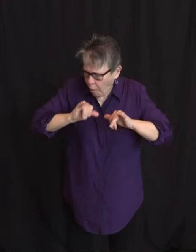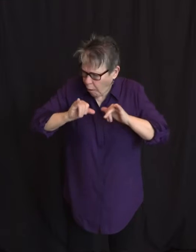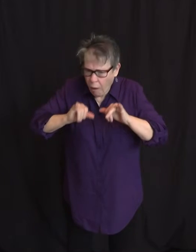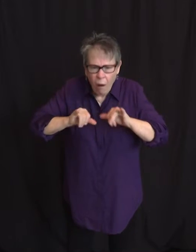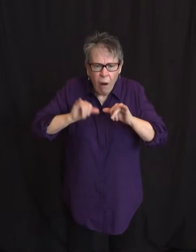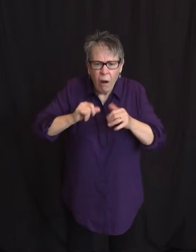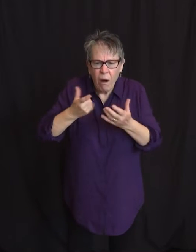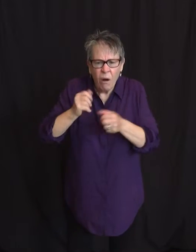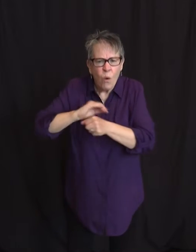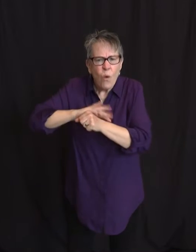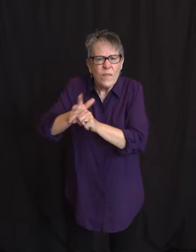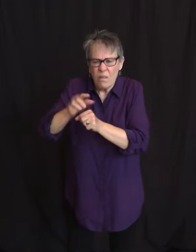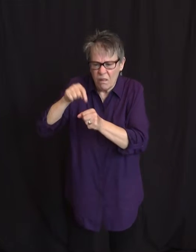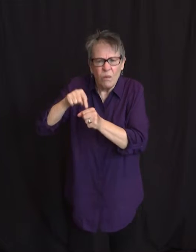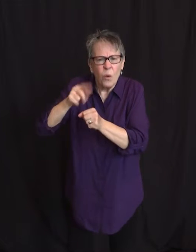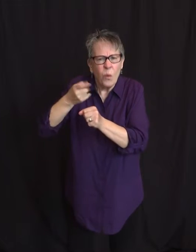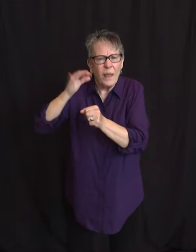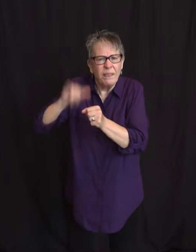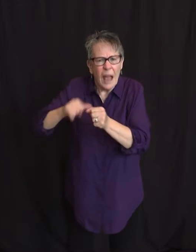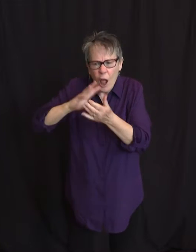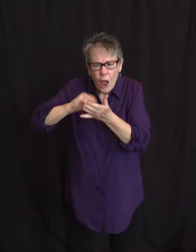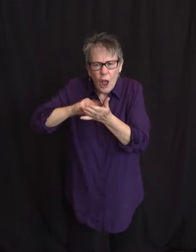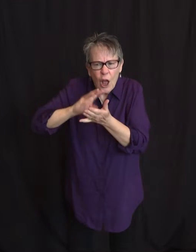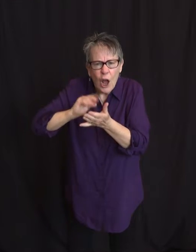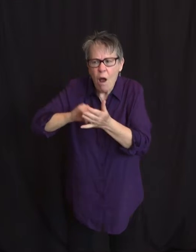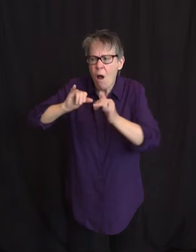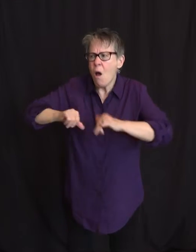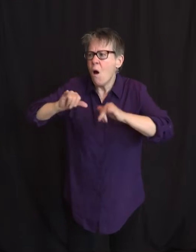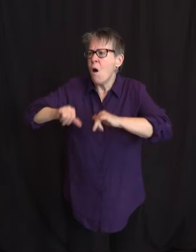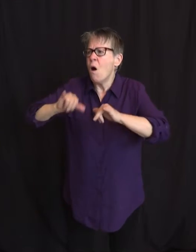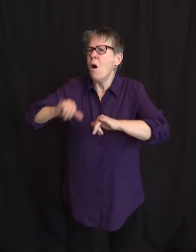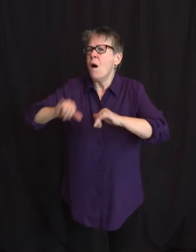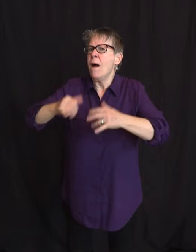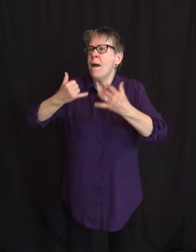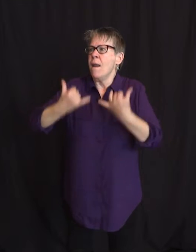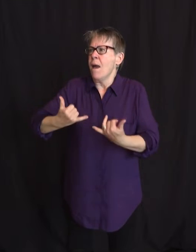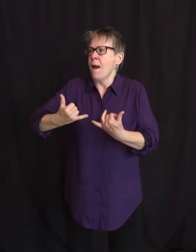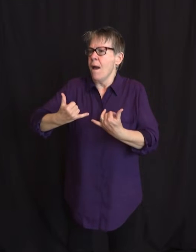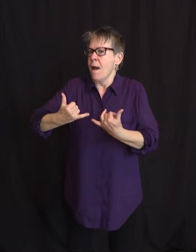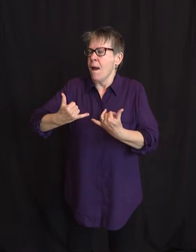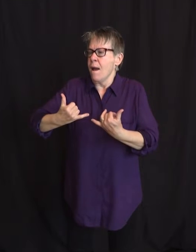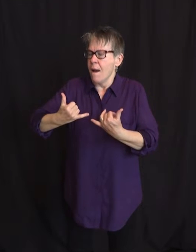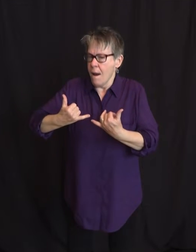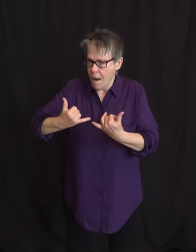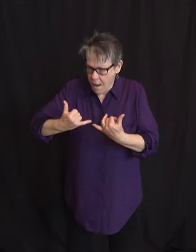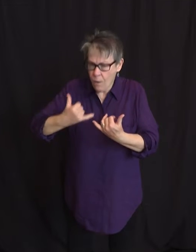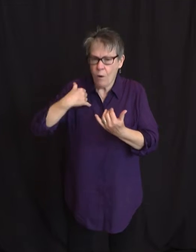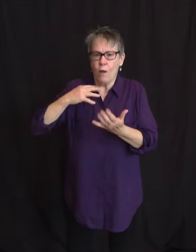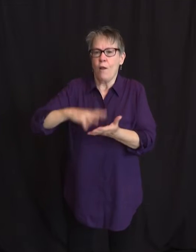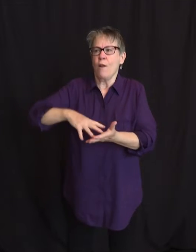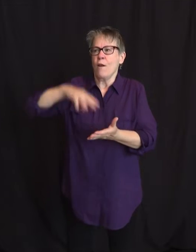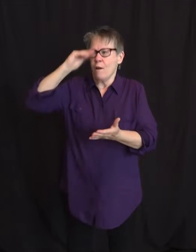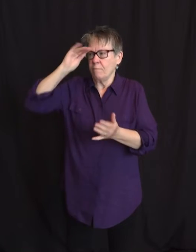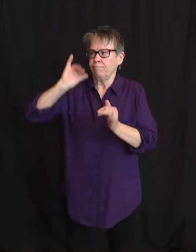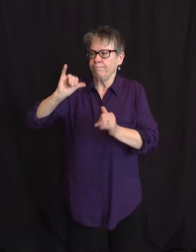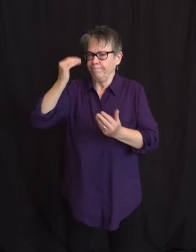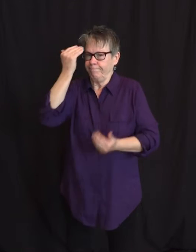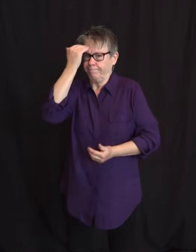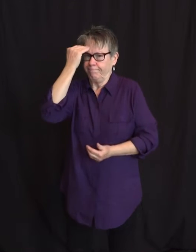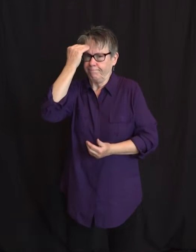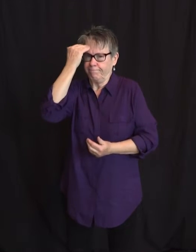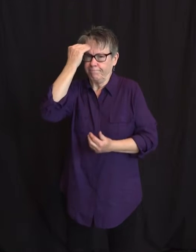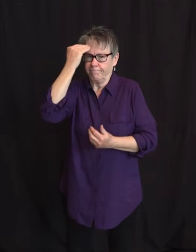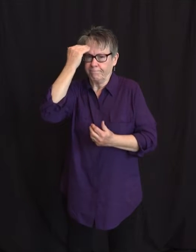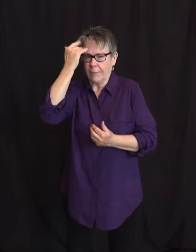knew existed. And in a short period of time, as we have seen what has happened in our part of